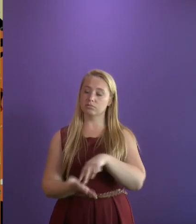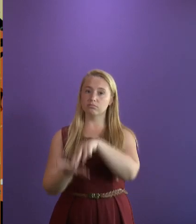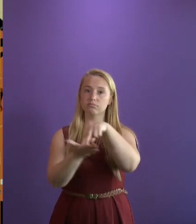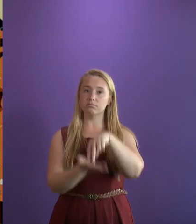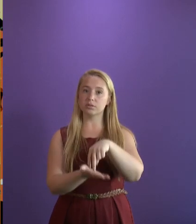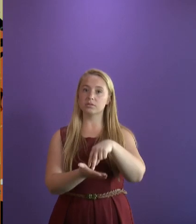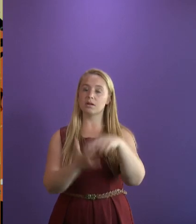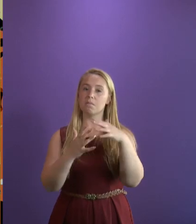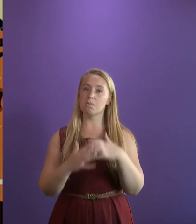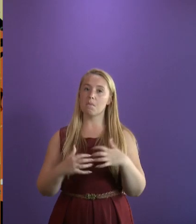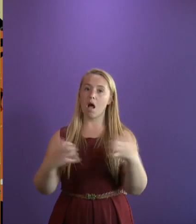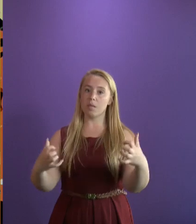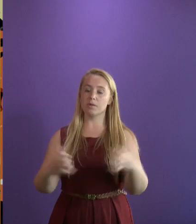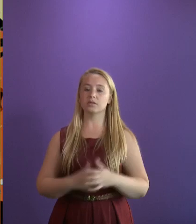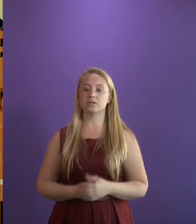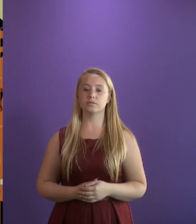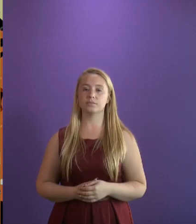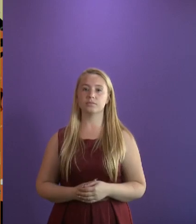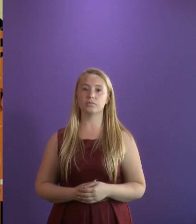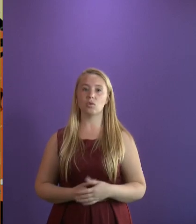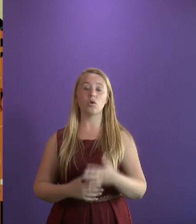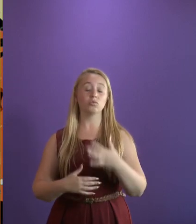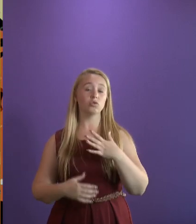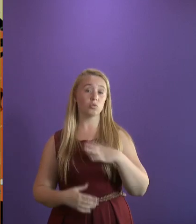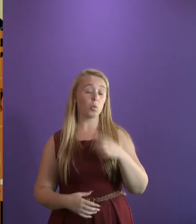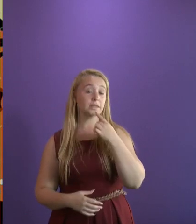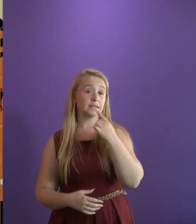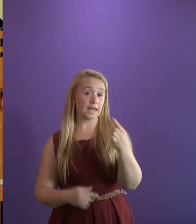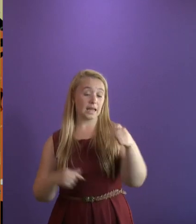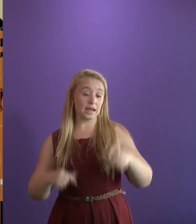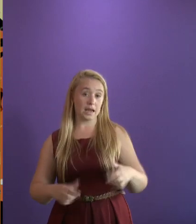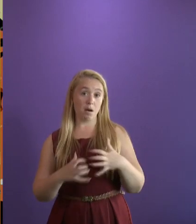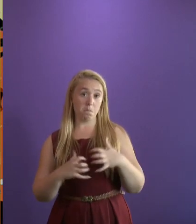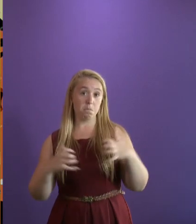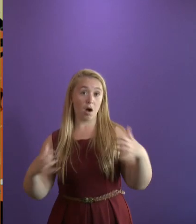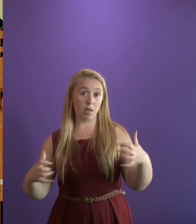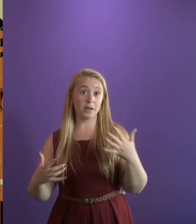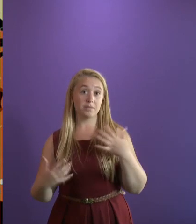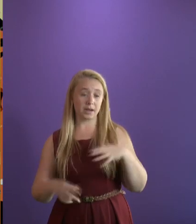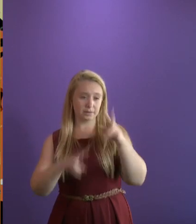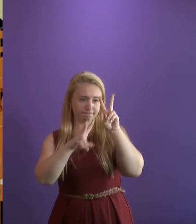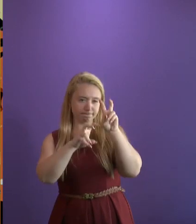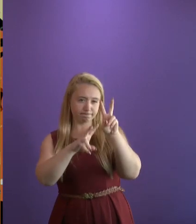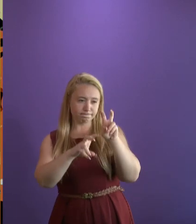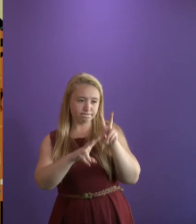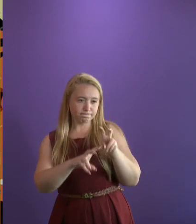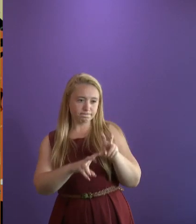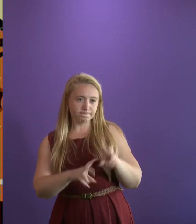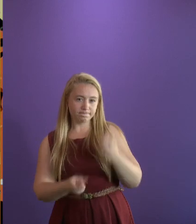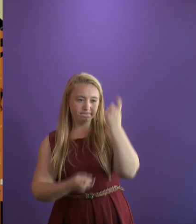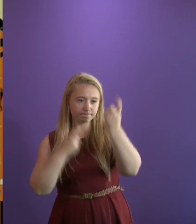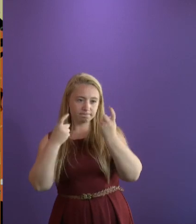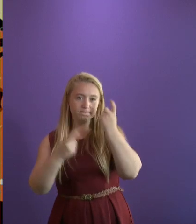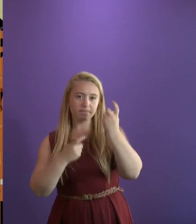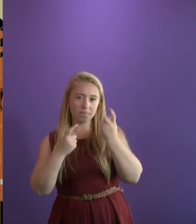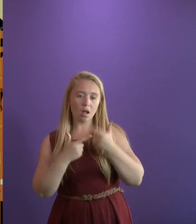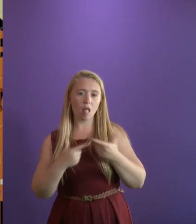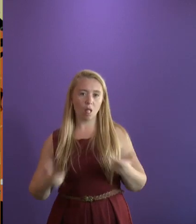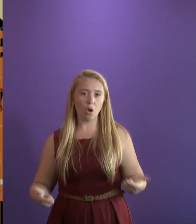Can I just say on behalf of the Parliament here, that's something that we have been looking at very, very closely, and we